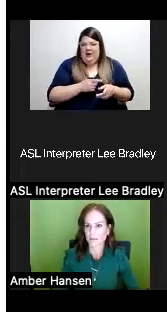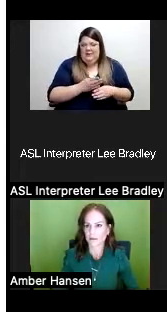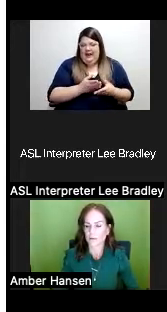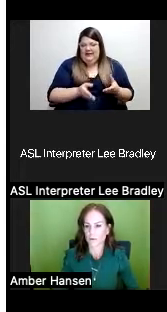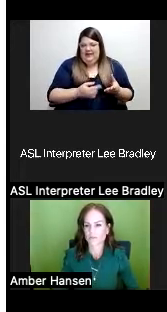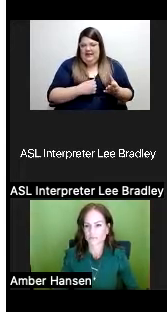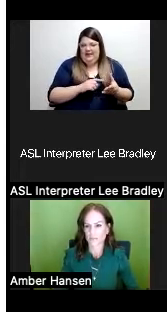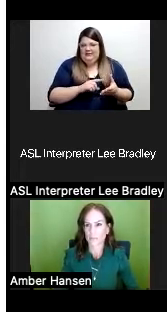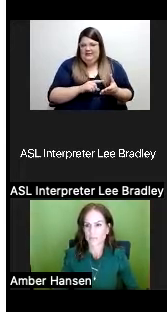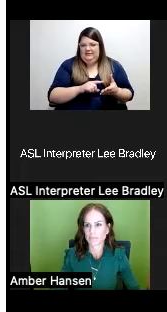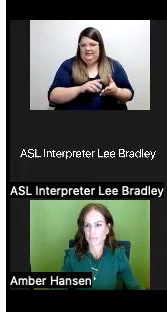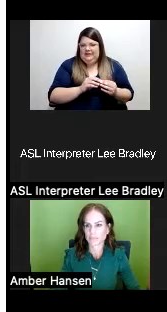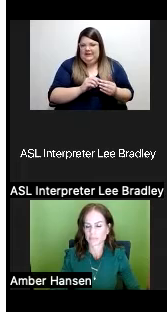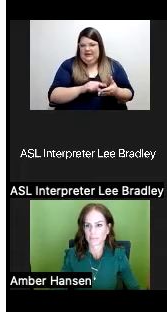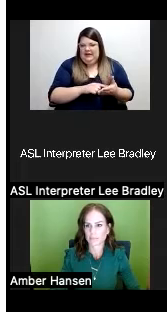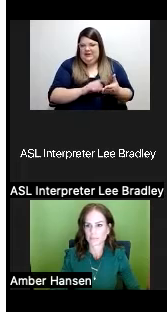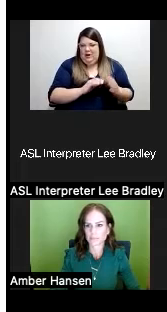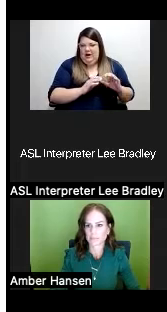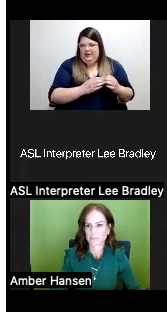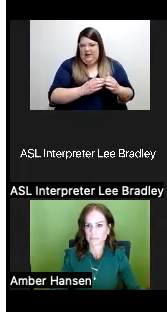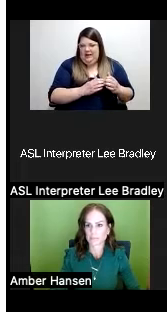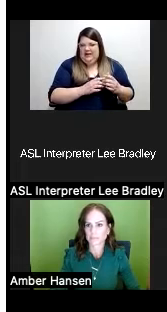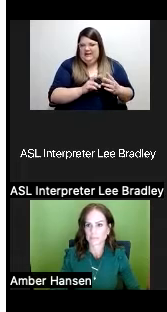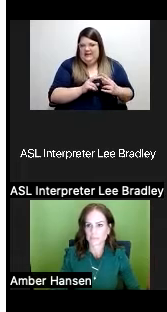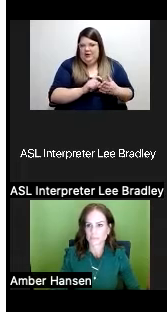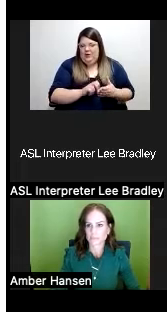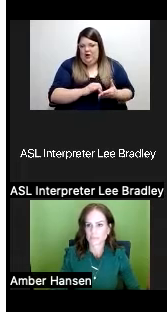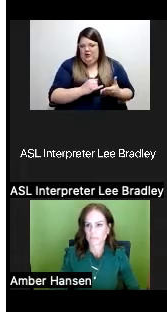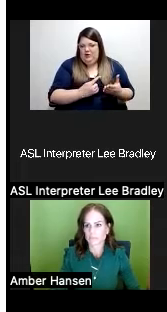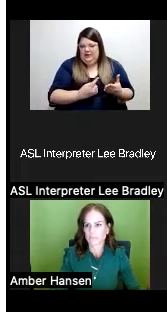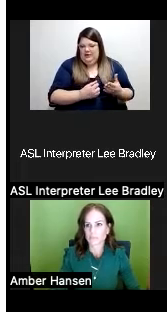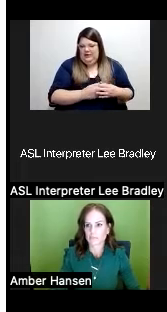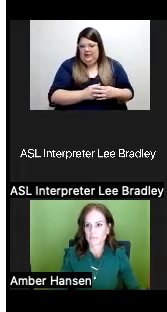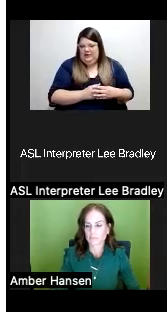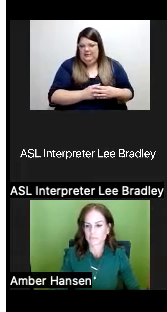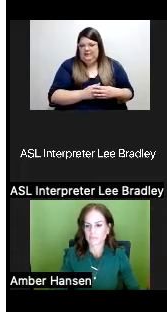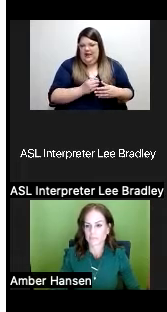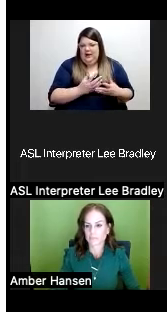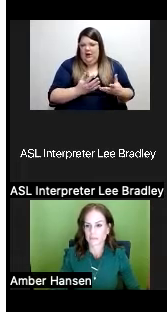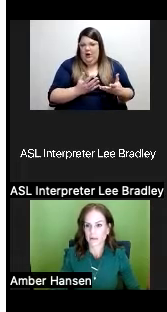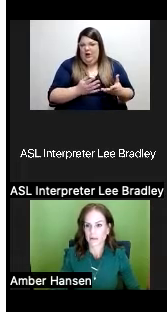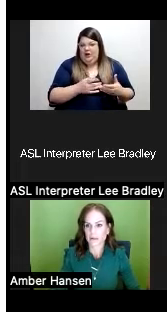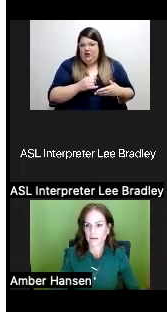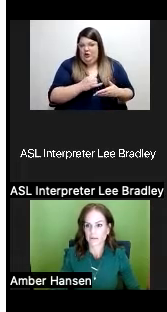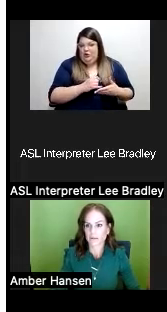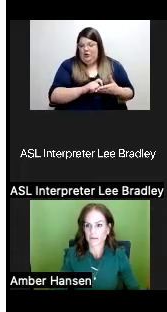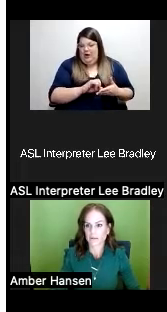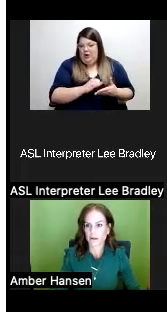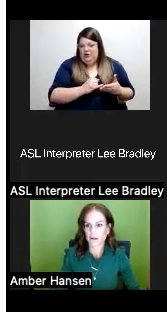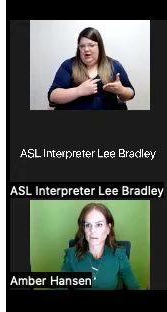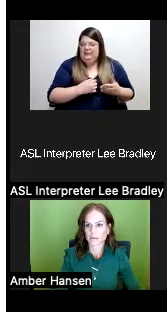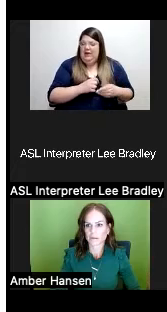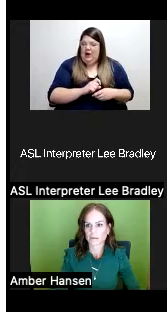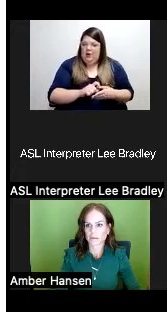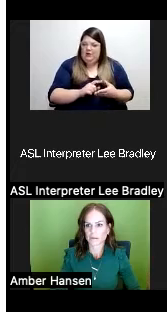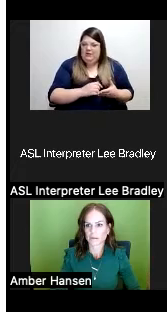got canceled, so our class got to either write or draw something. And what did you write or draw? Well, I wrote something,